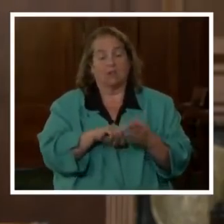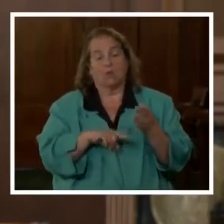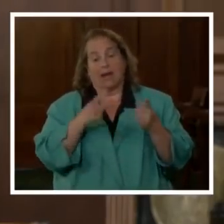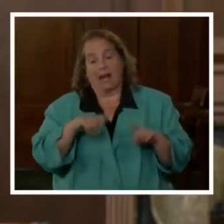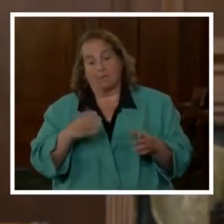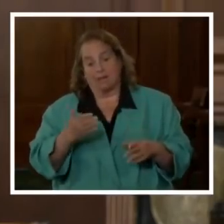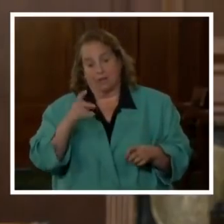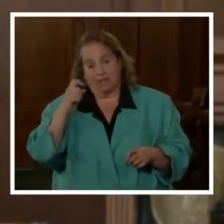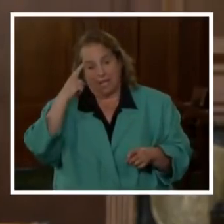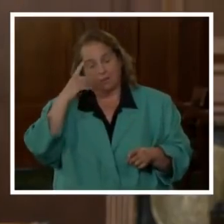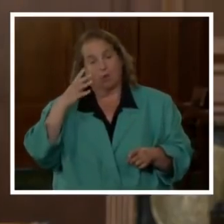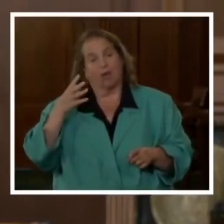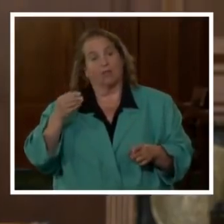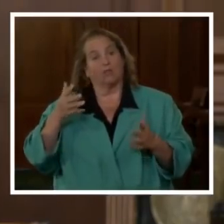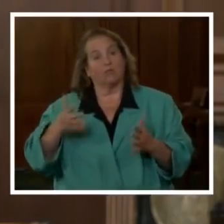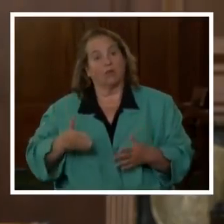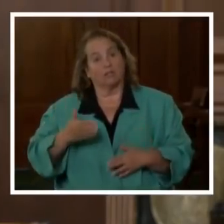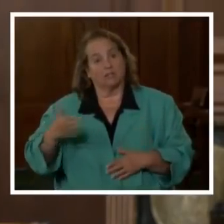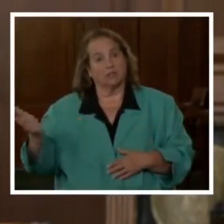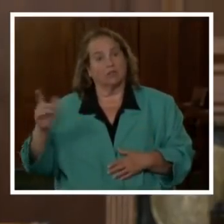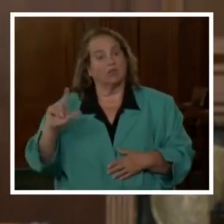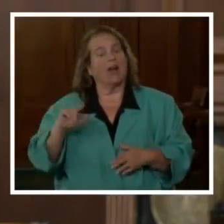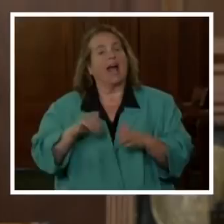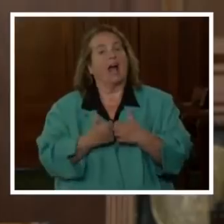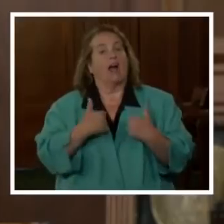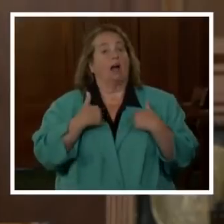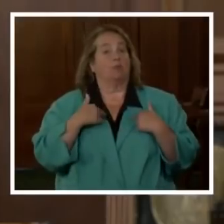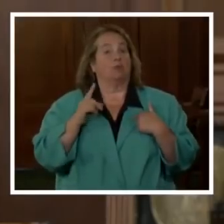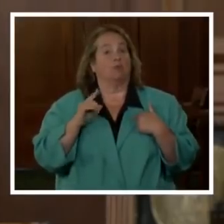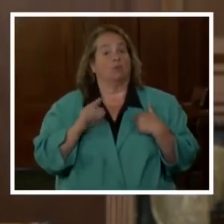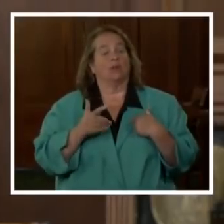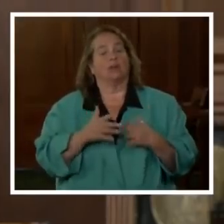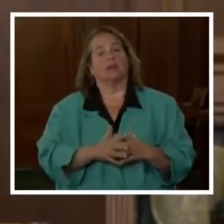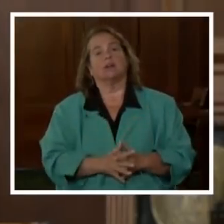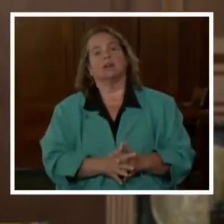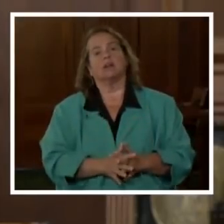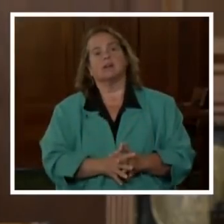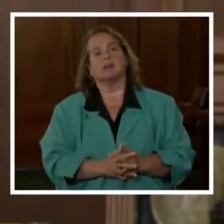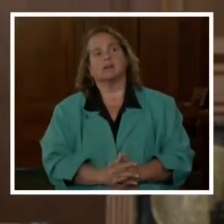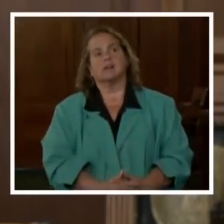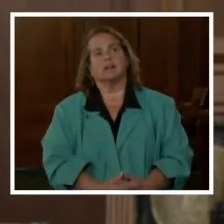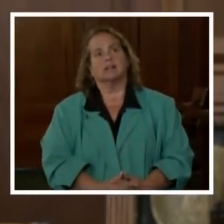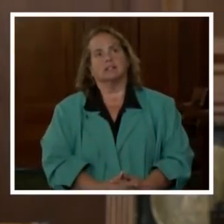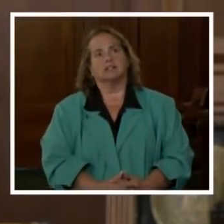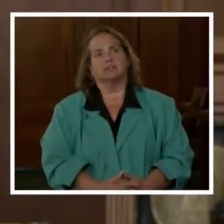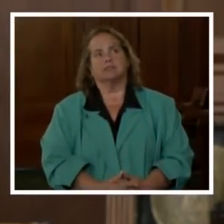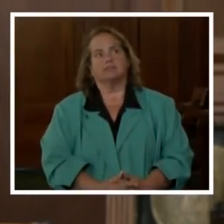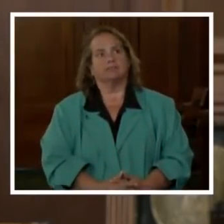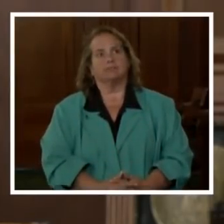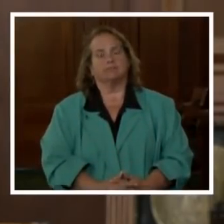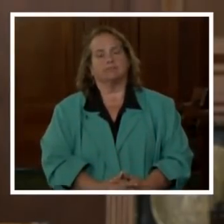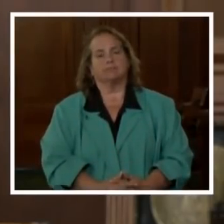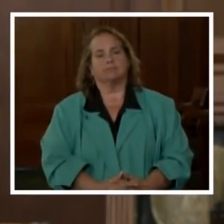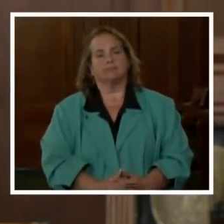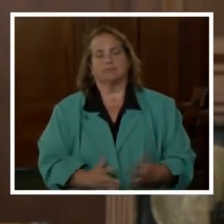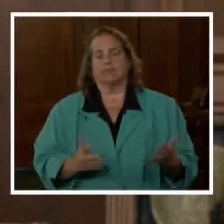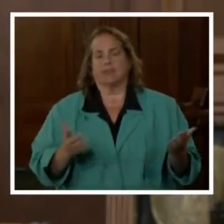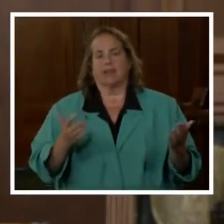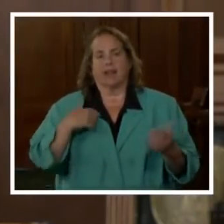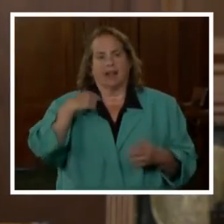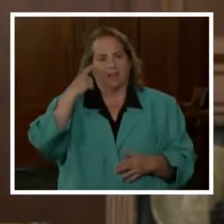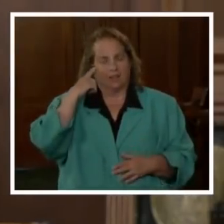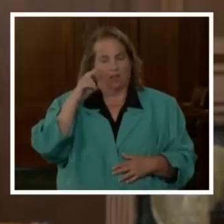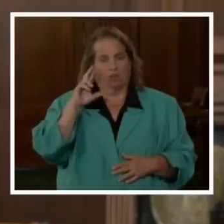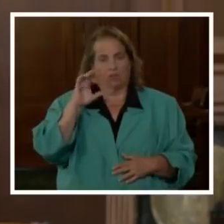happened here on the Capitol grounds and the rest, I think the question is, how am I doing? I think, you know, Ricky